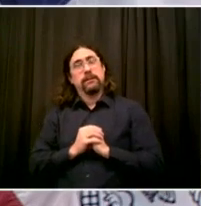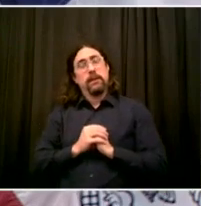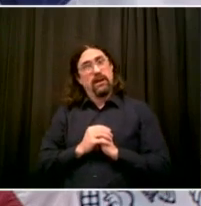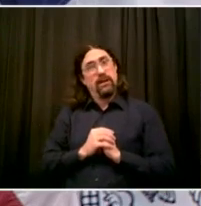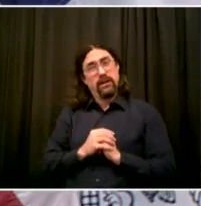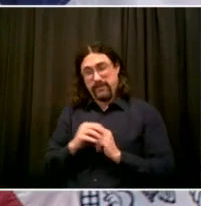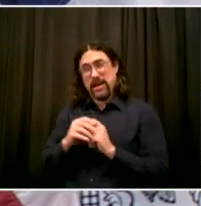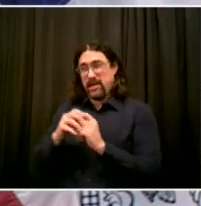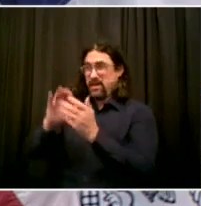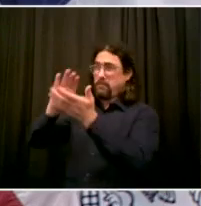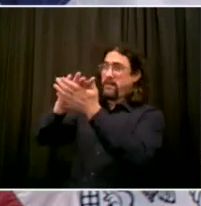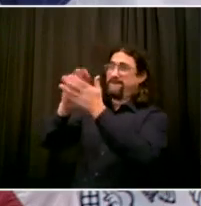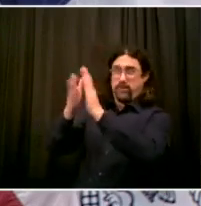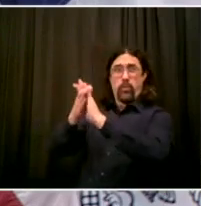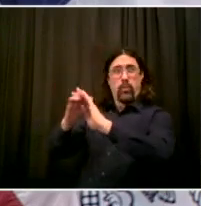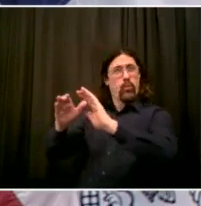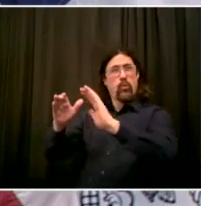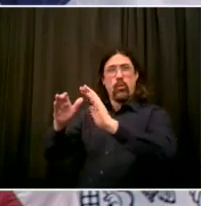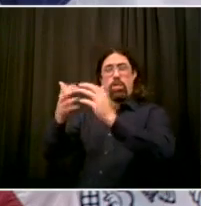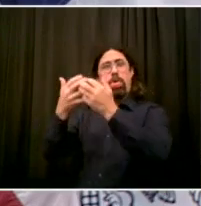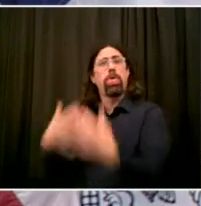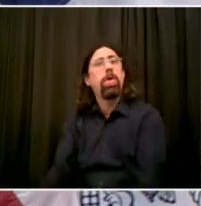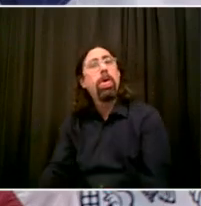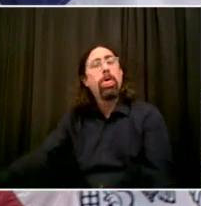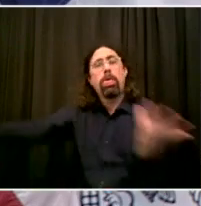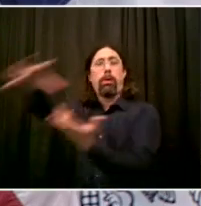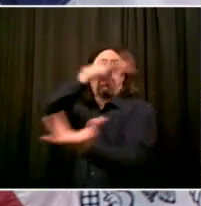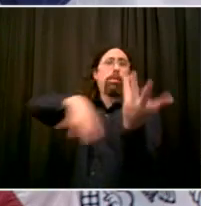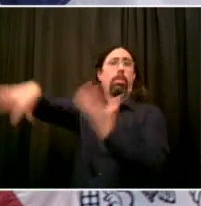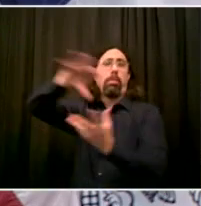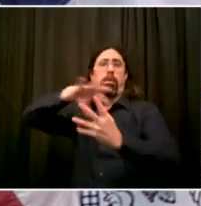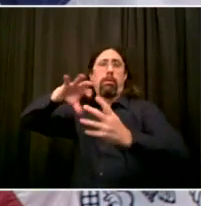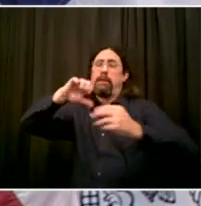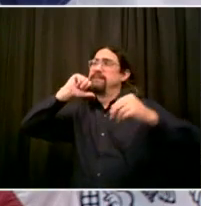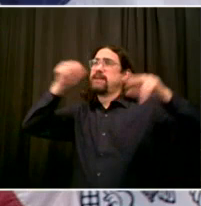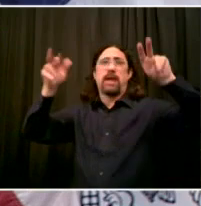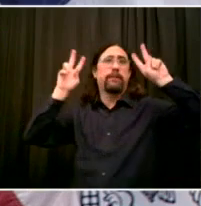consequences. The next is Courtney Gross from New York One.